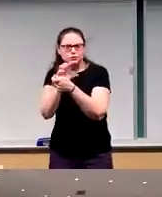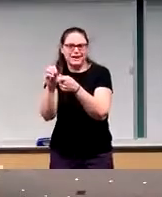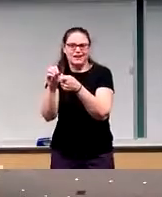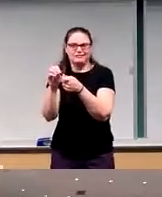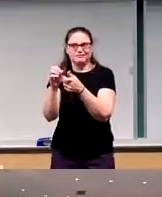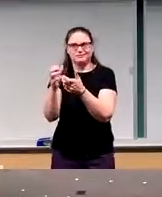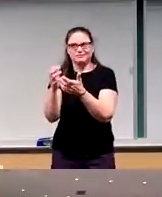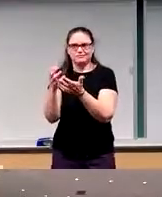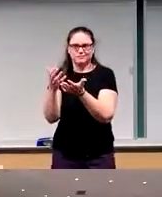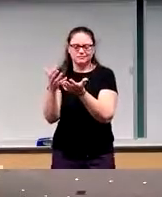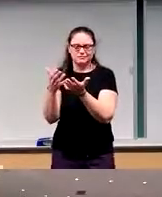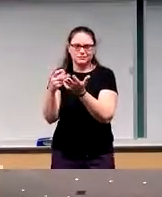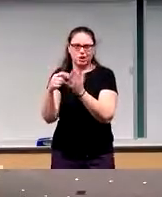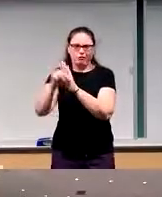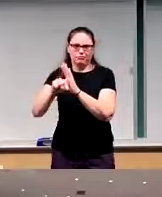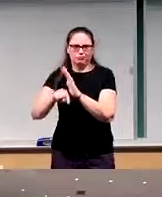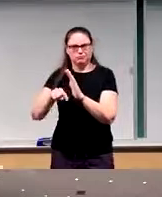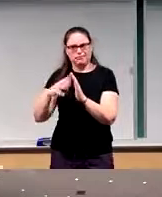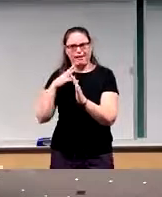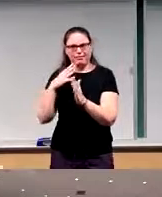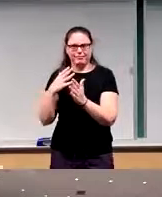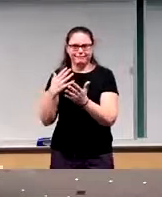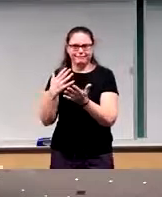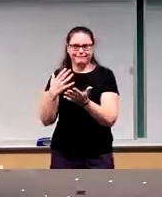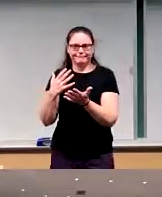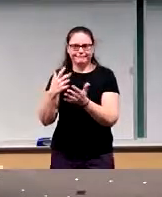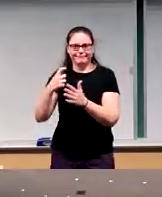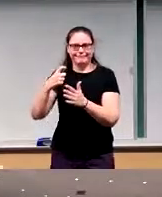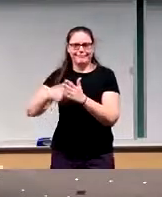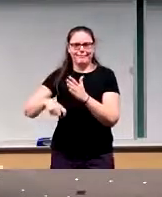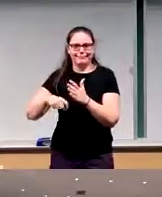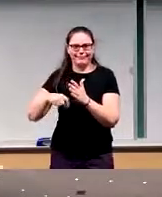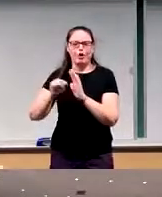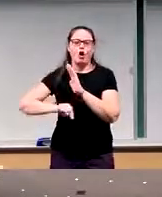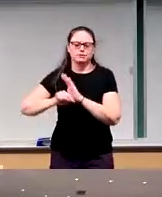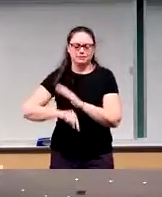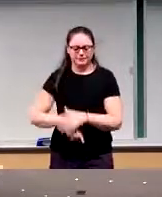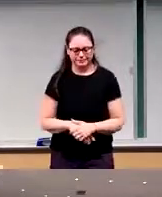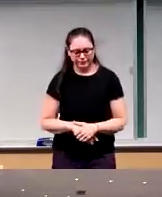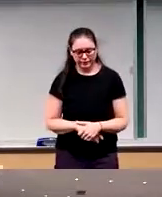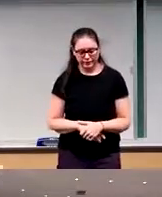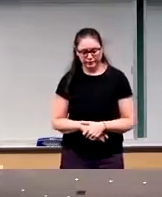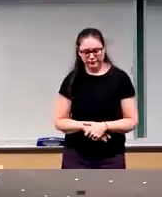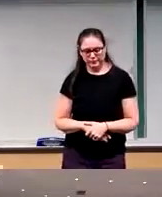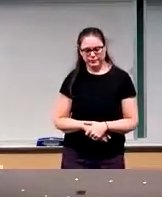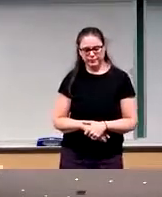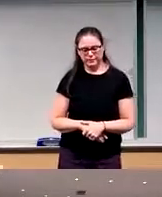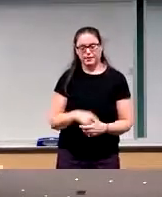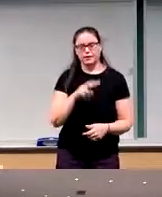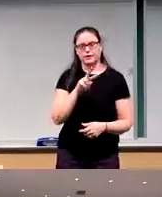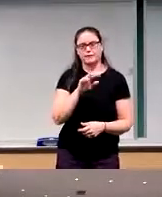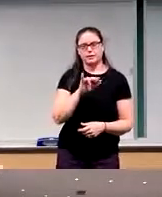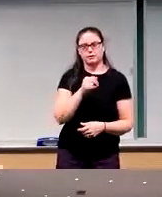costs, which is what I believe you're getting at, Eric? Yeah, so I would just say that all policy